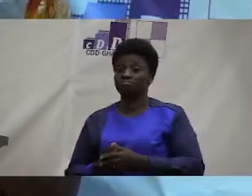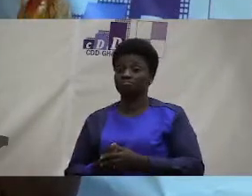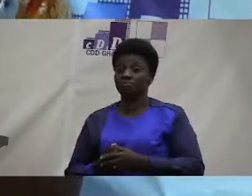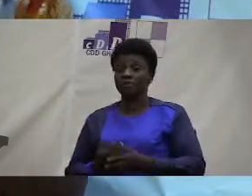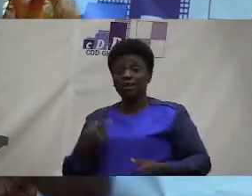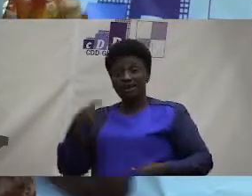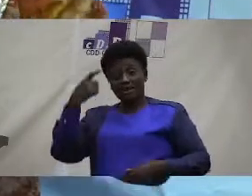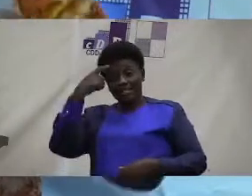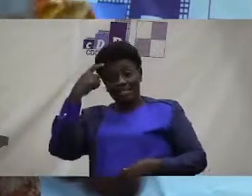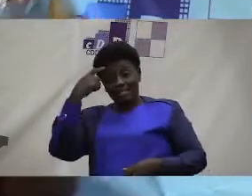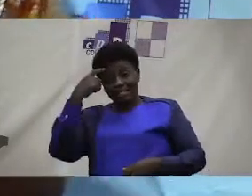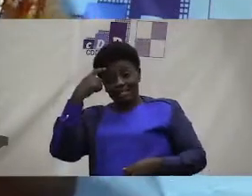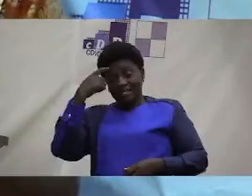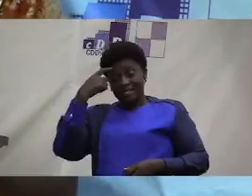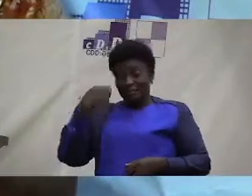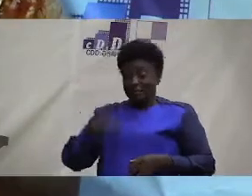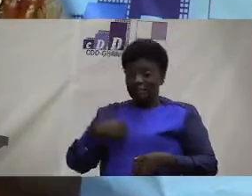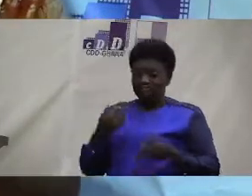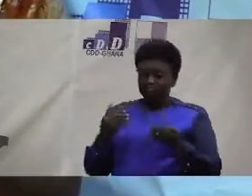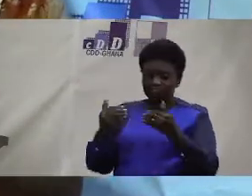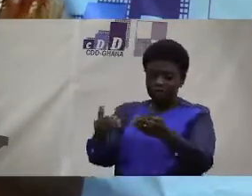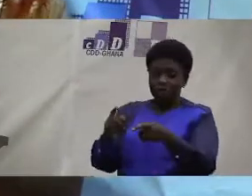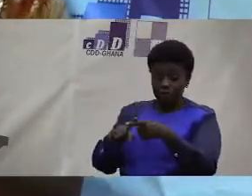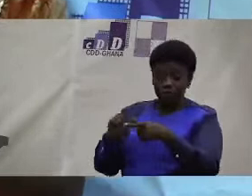think as we move into the future,